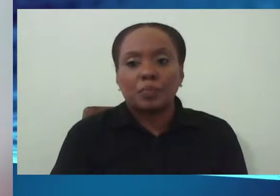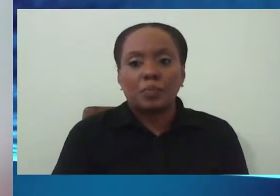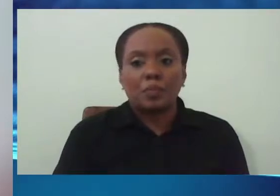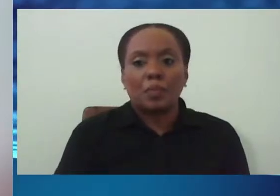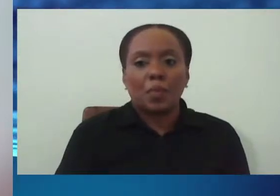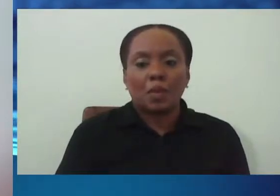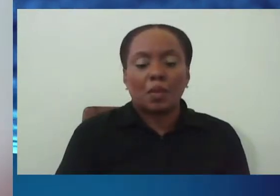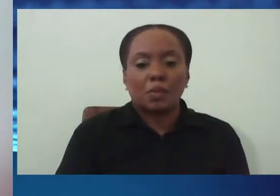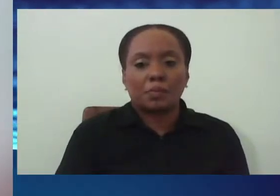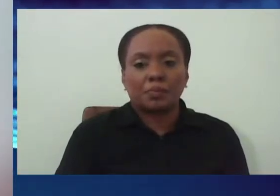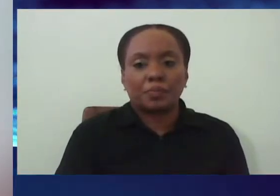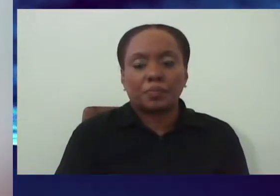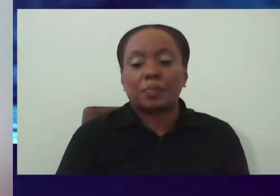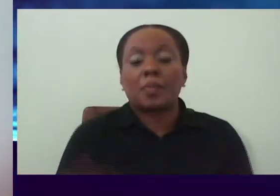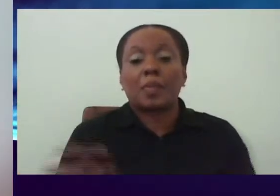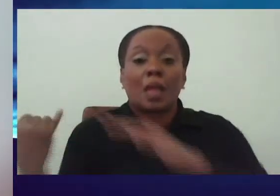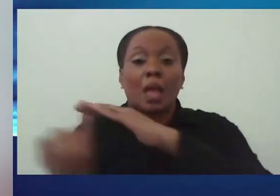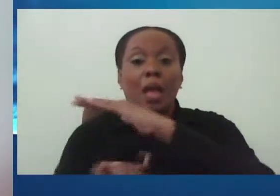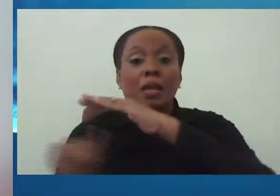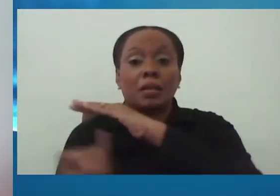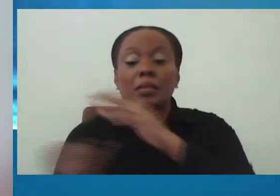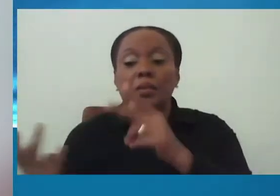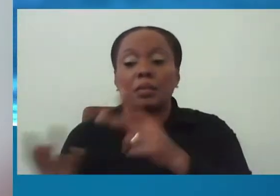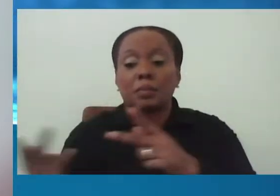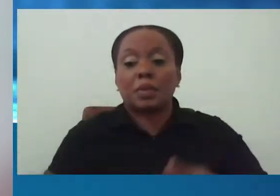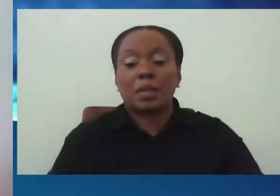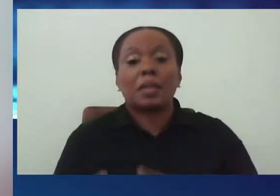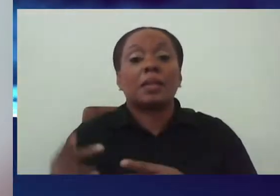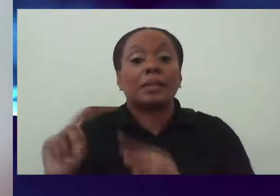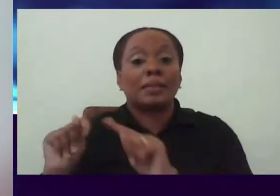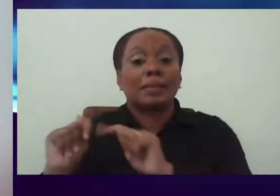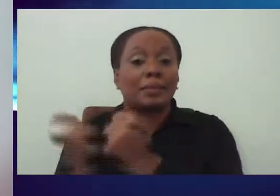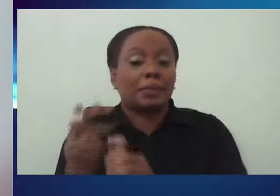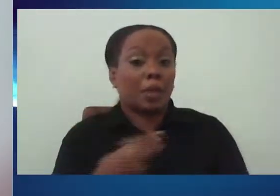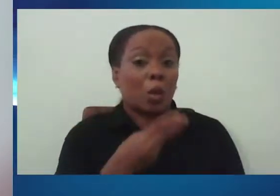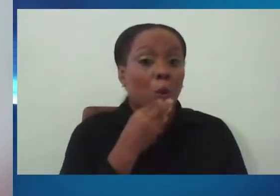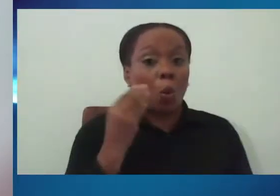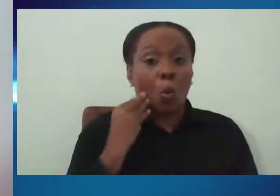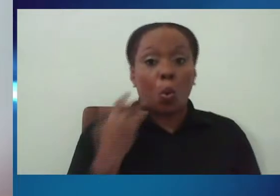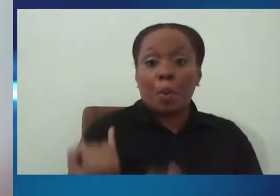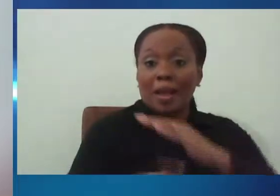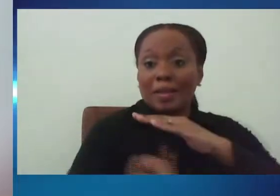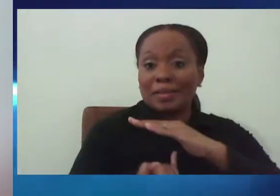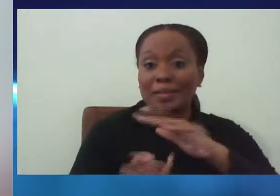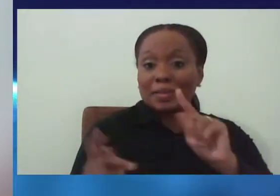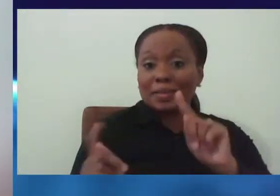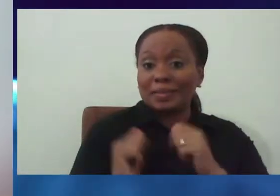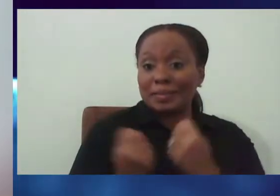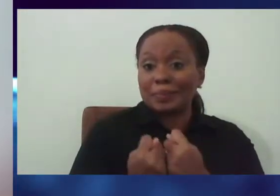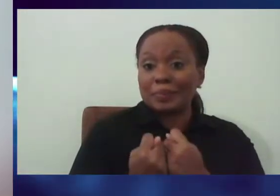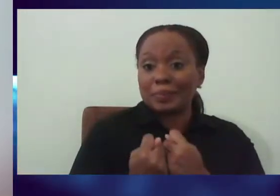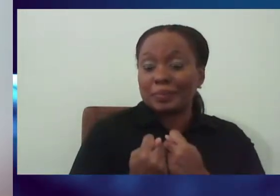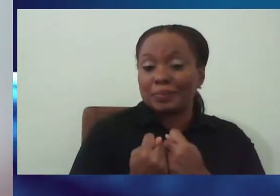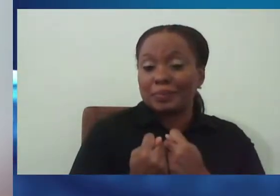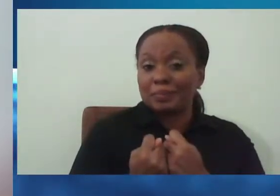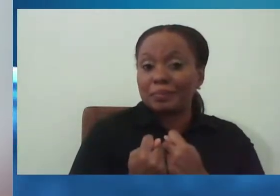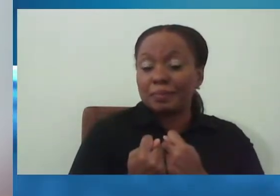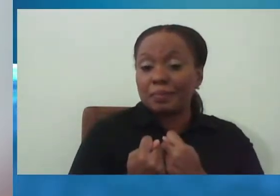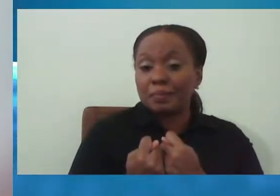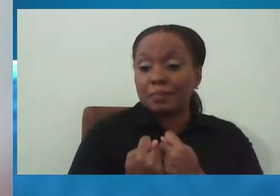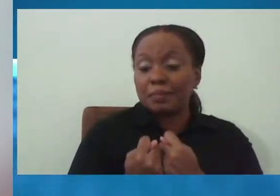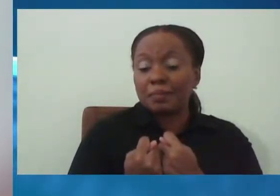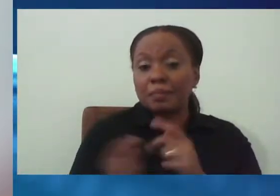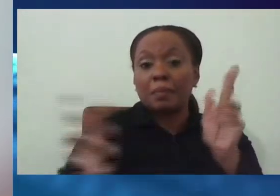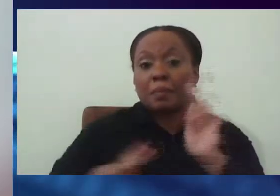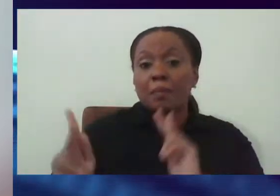isolation facilities team and from the home isolation team, individuals are receiving